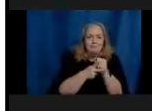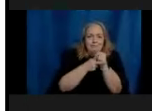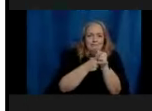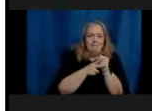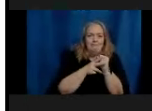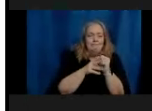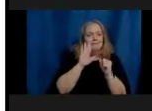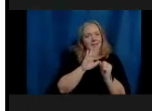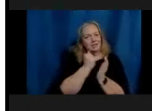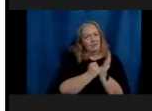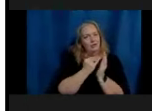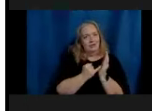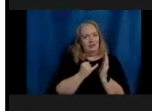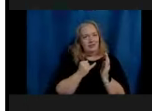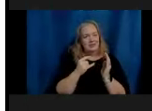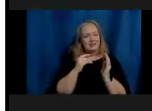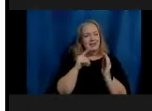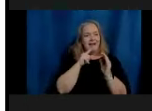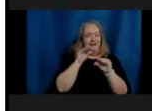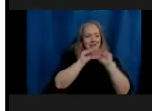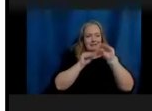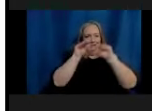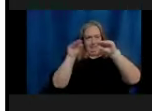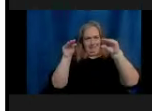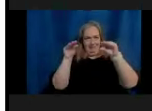went into this archival work he was doing of his own